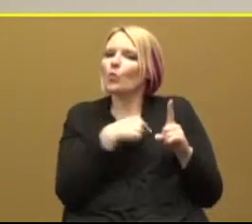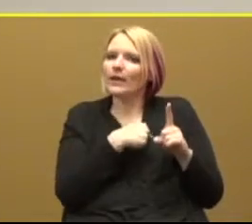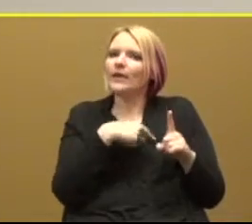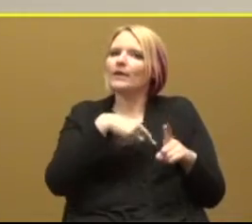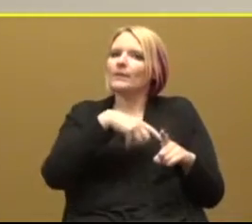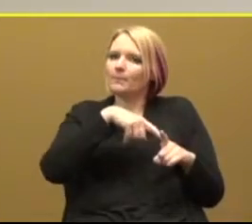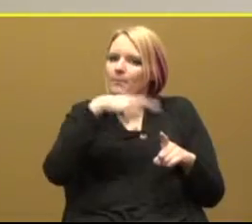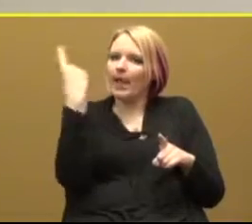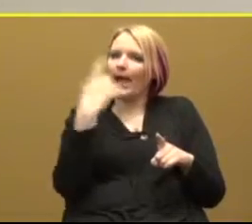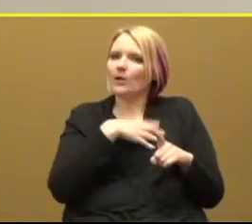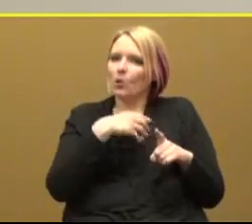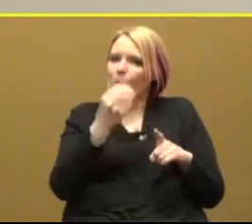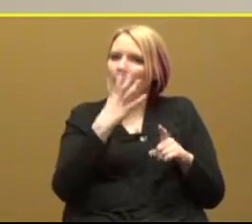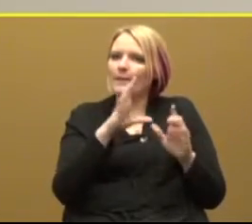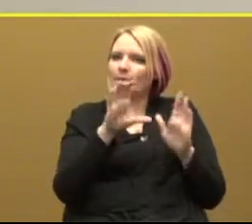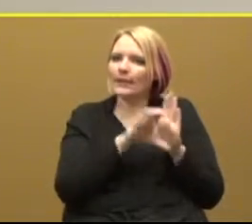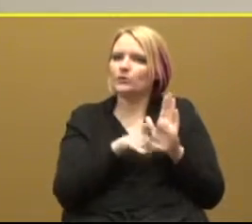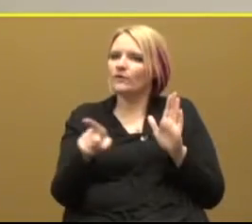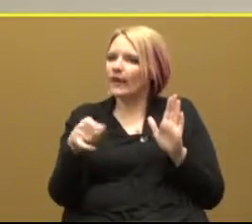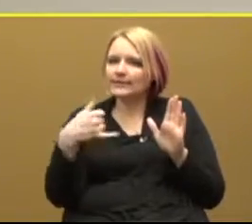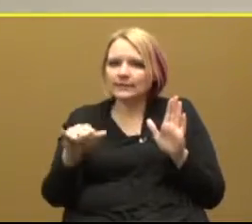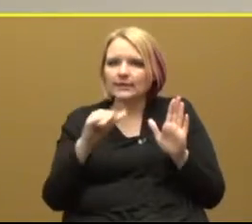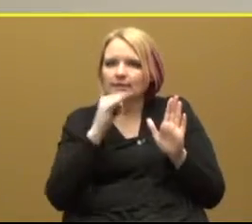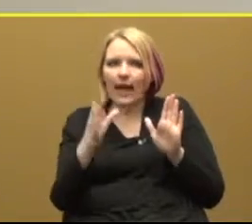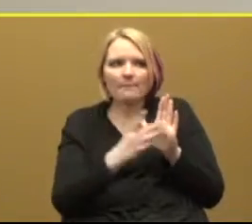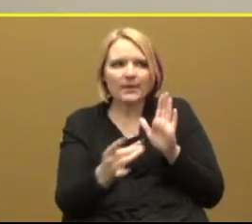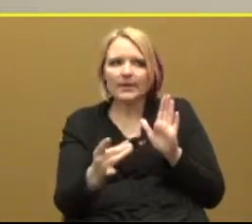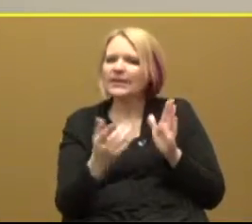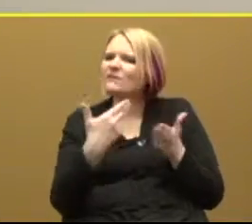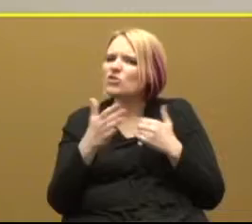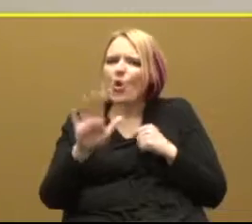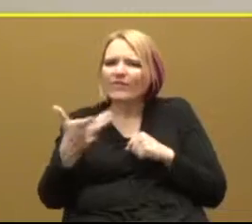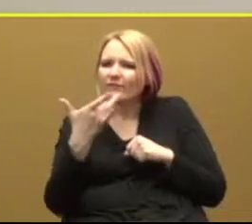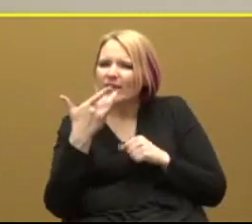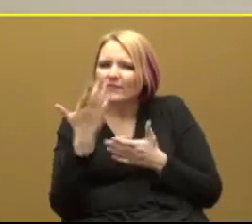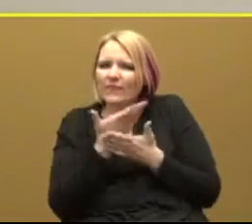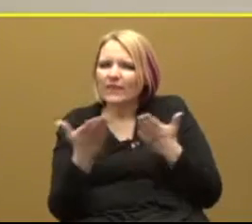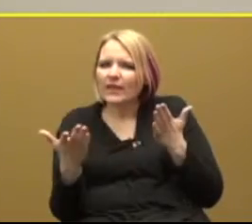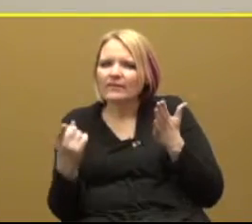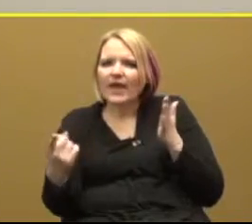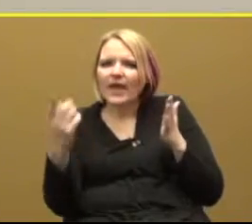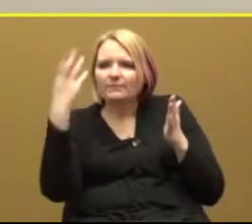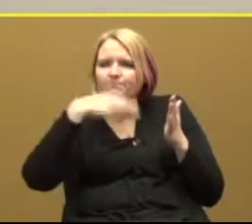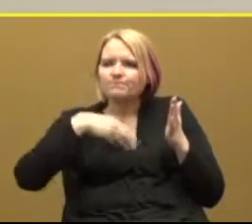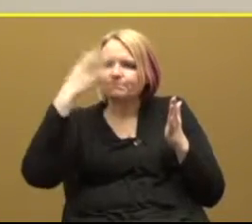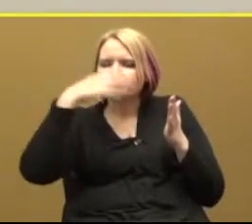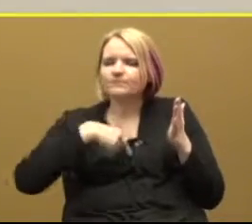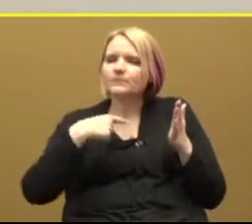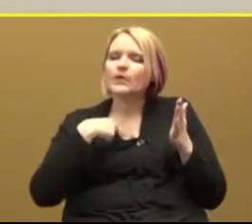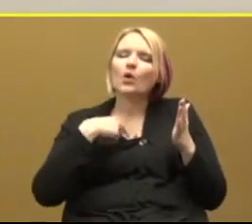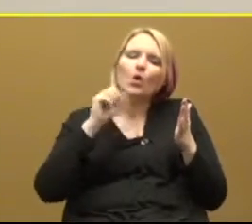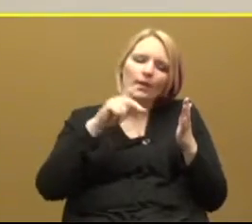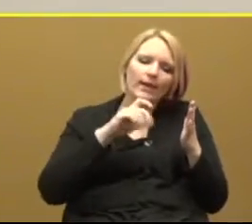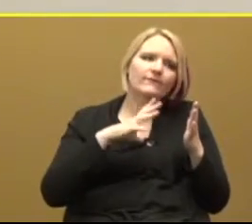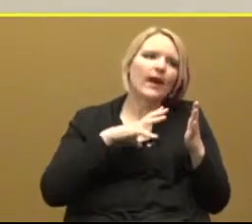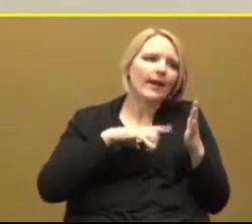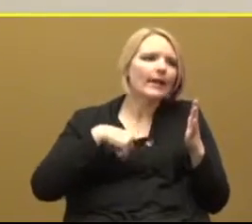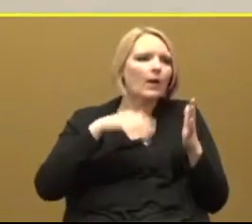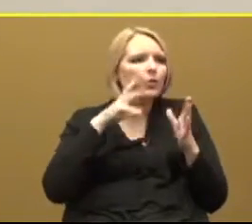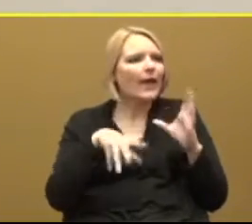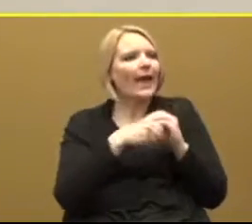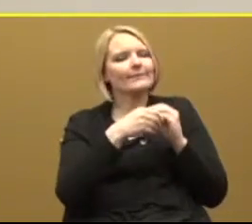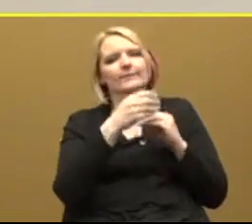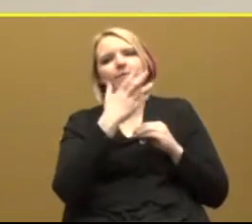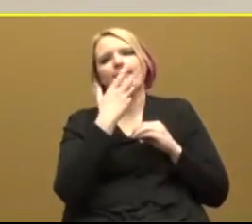and white on there, nothing's happening even with their most favorite things in the whole entire world. So we add color, still